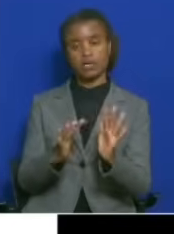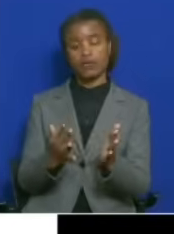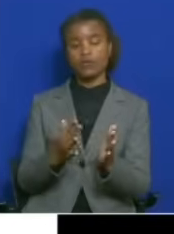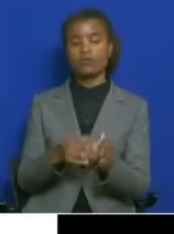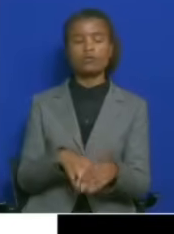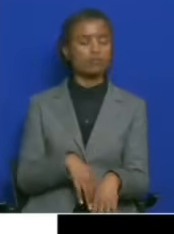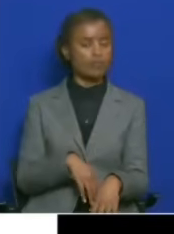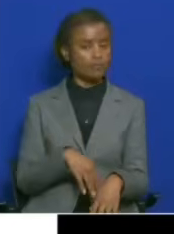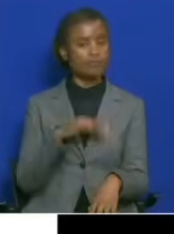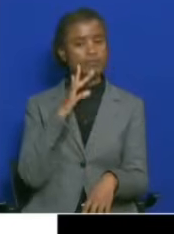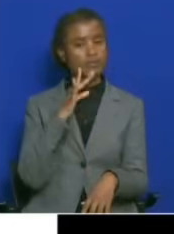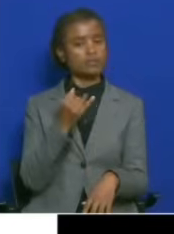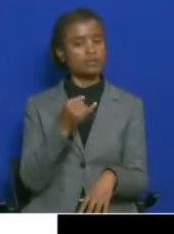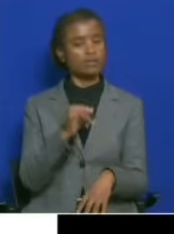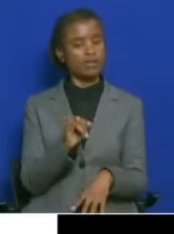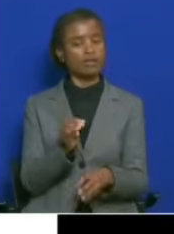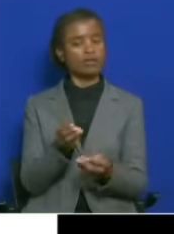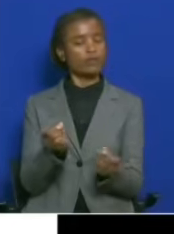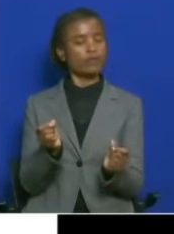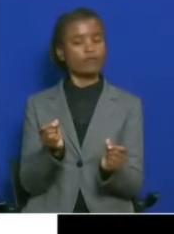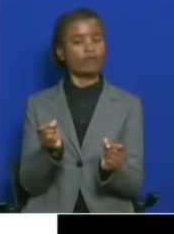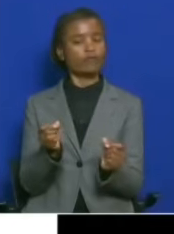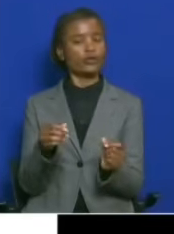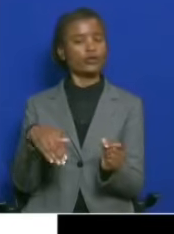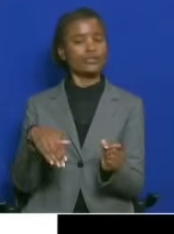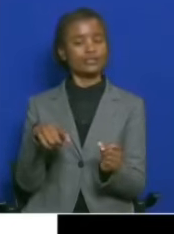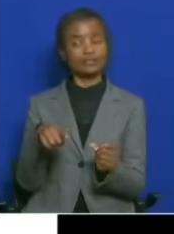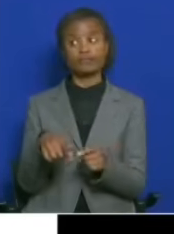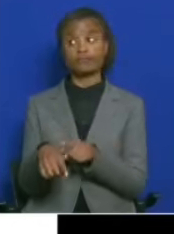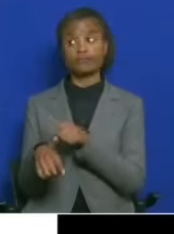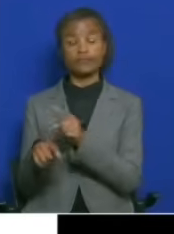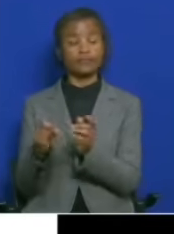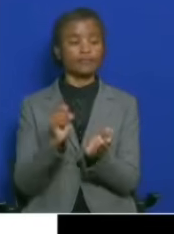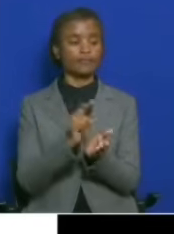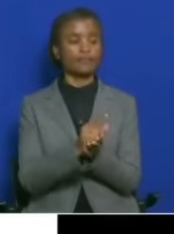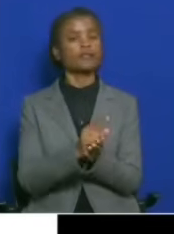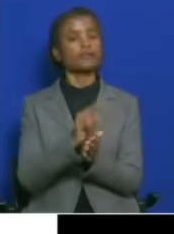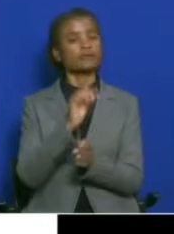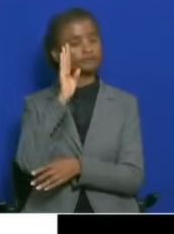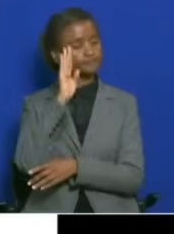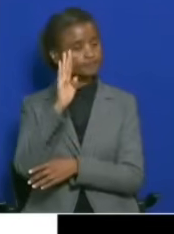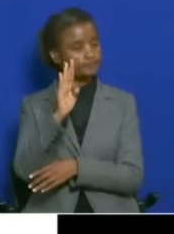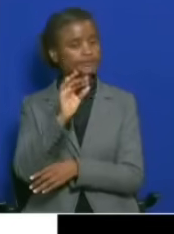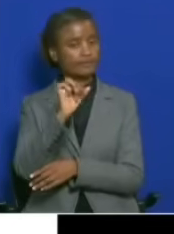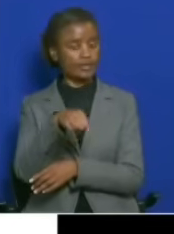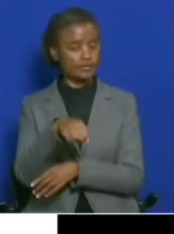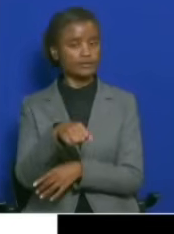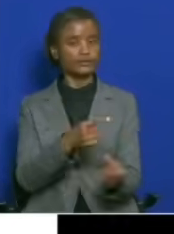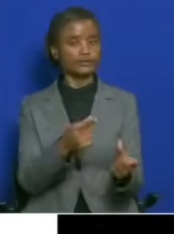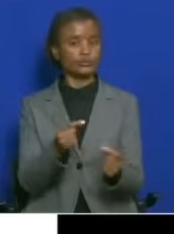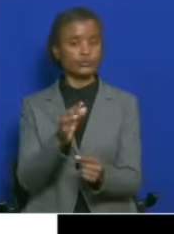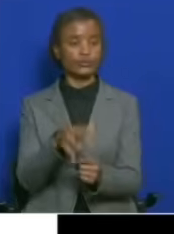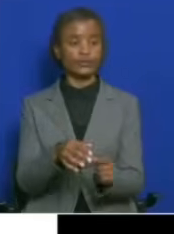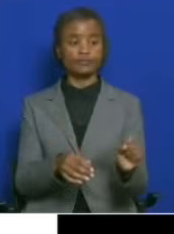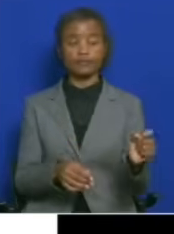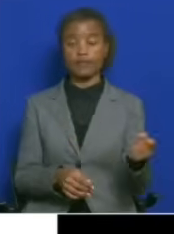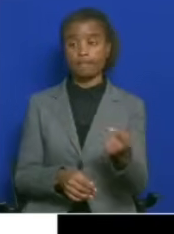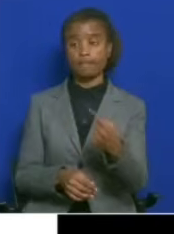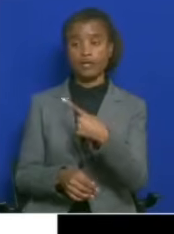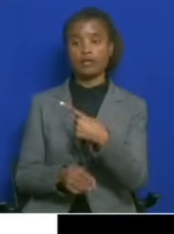General Khan says, oh, wassalam, on it. And then Mr. Valley responds, thank you, my